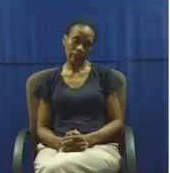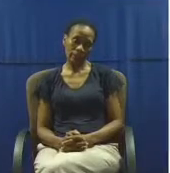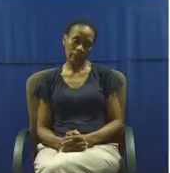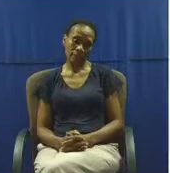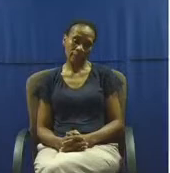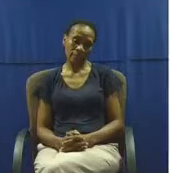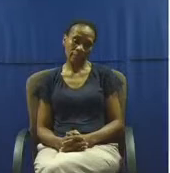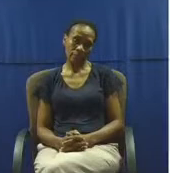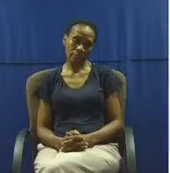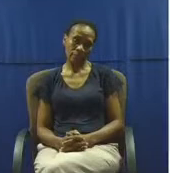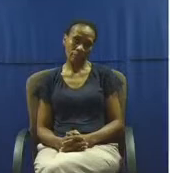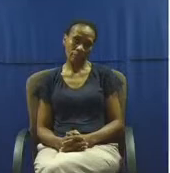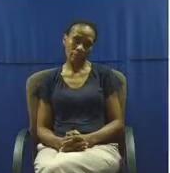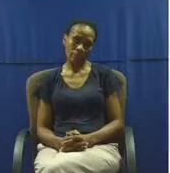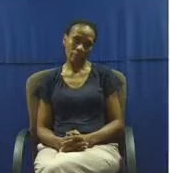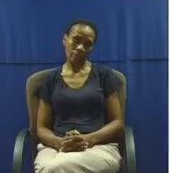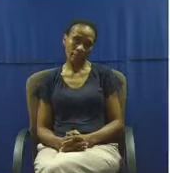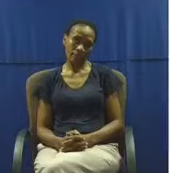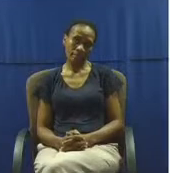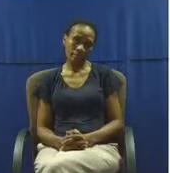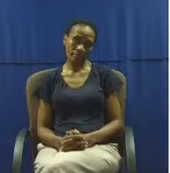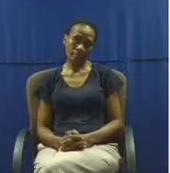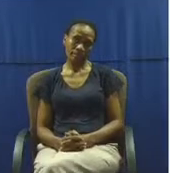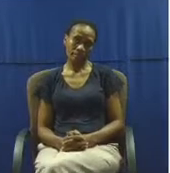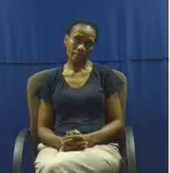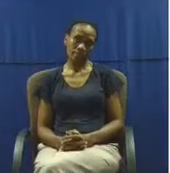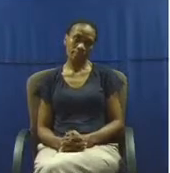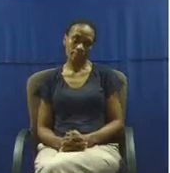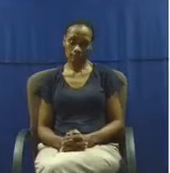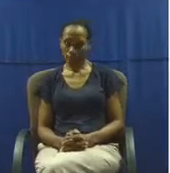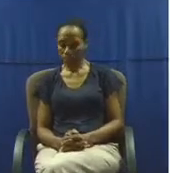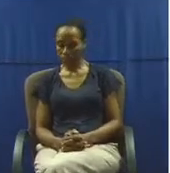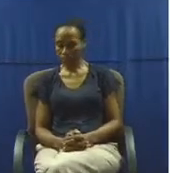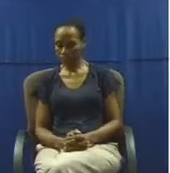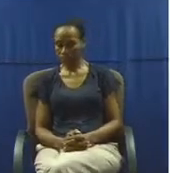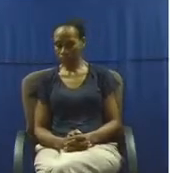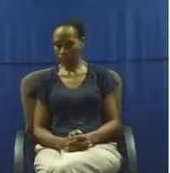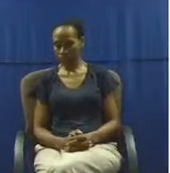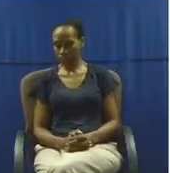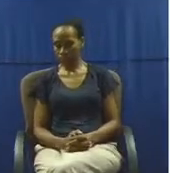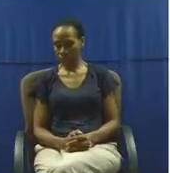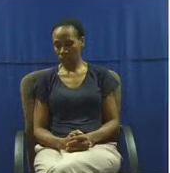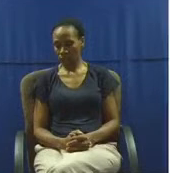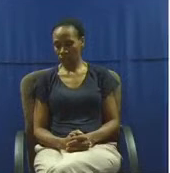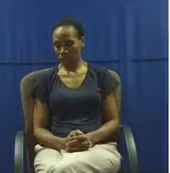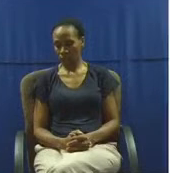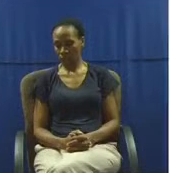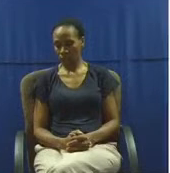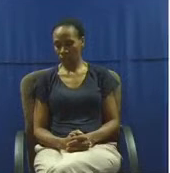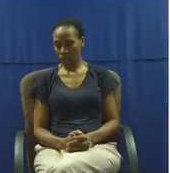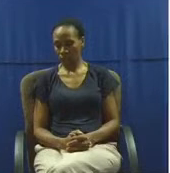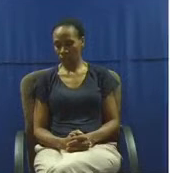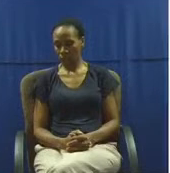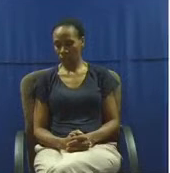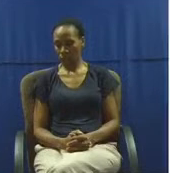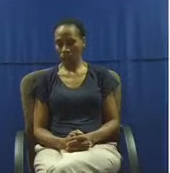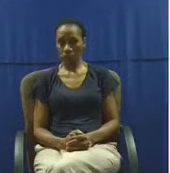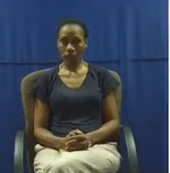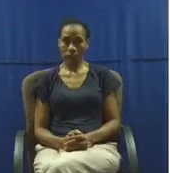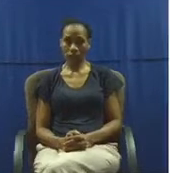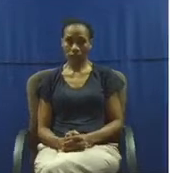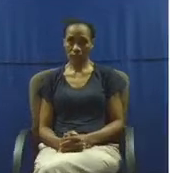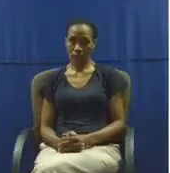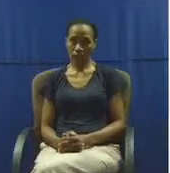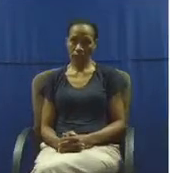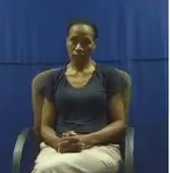nahone ndi zwone zwine zwa ḓo ri thusa uri ikonomi ya hashu i bvelele phanḓa nga nḓila yo fanelaho. Vha khou